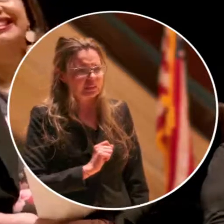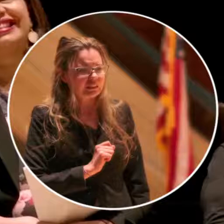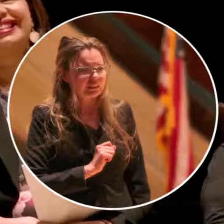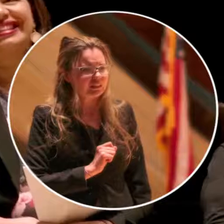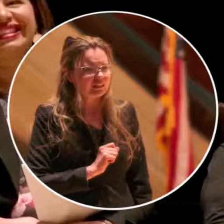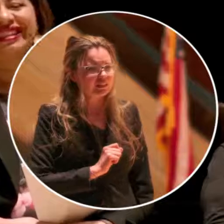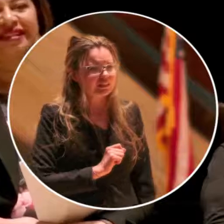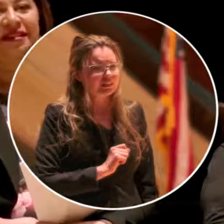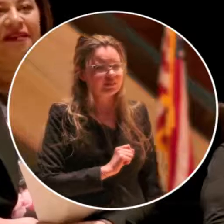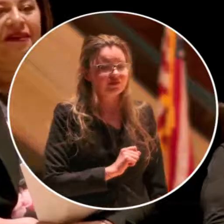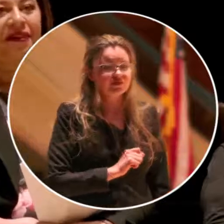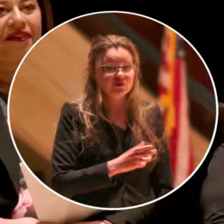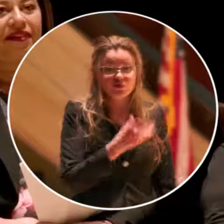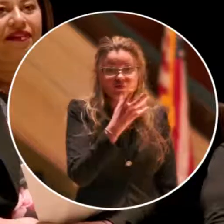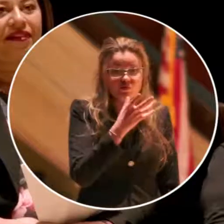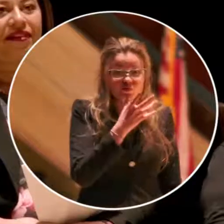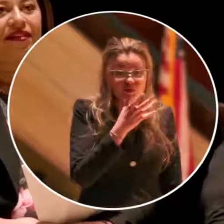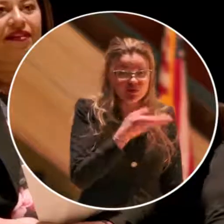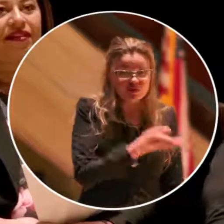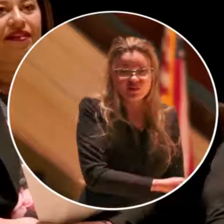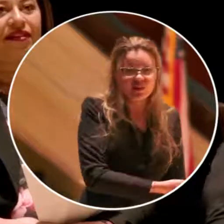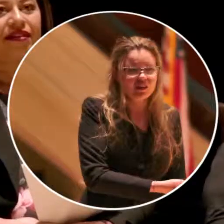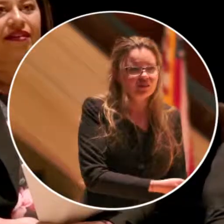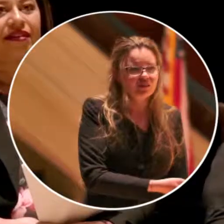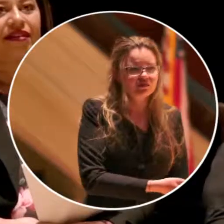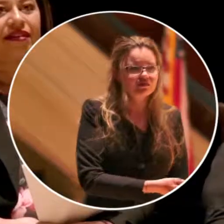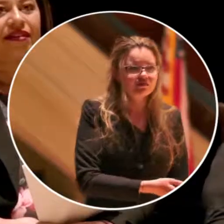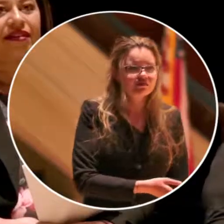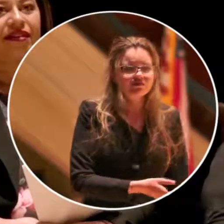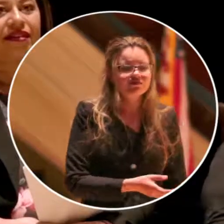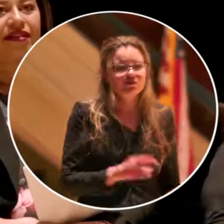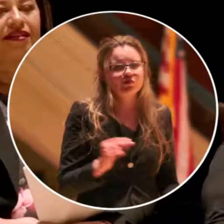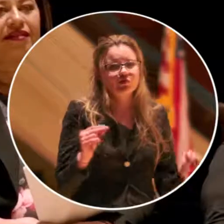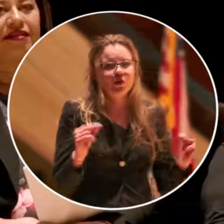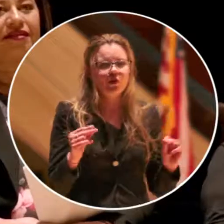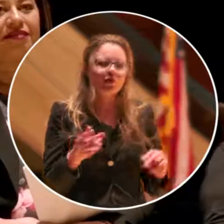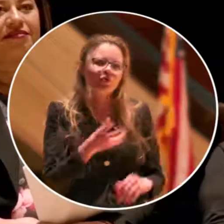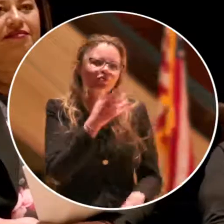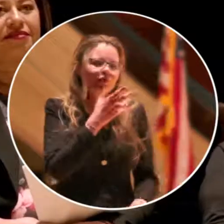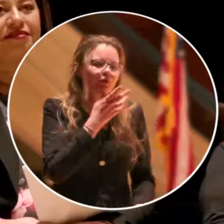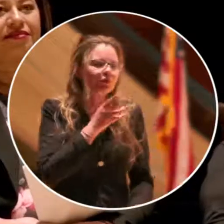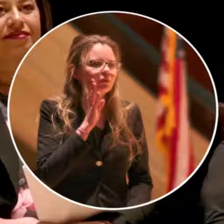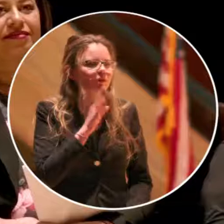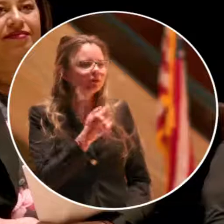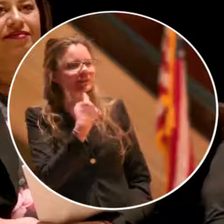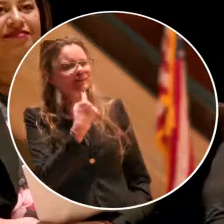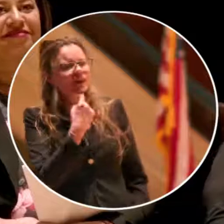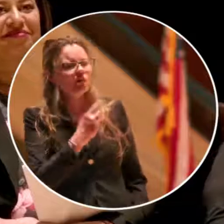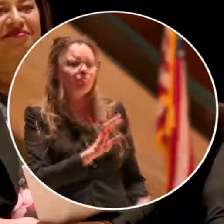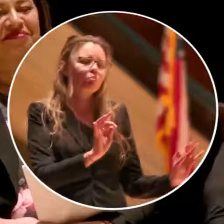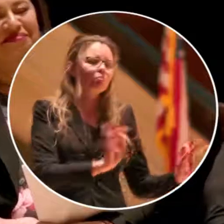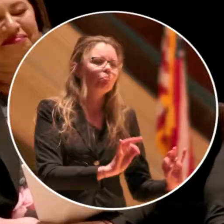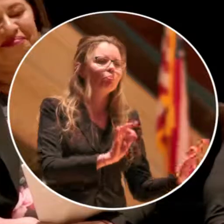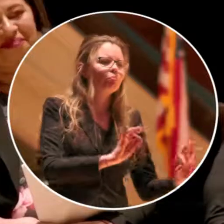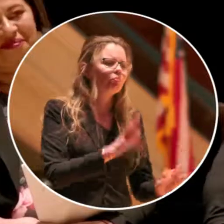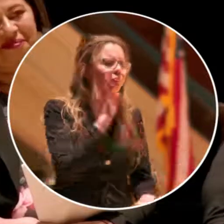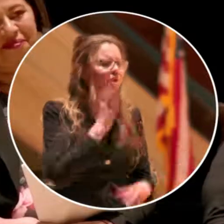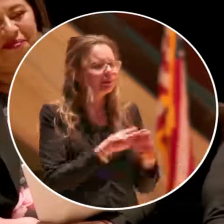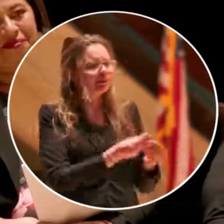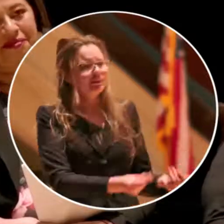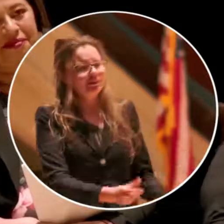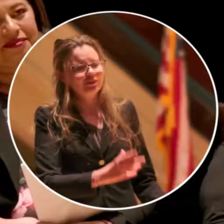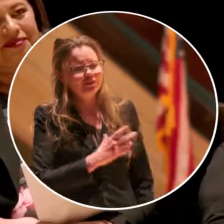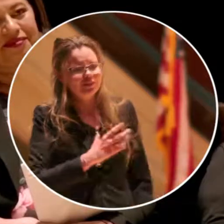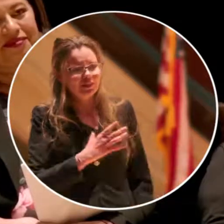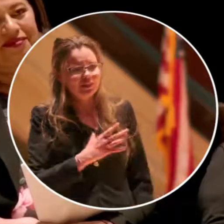We didn't have Grandma there to say, "Oh, that's nothing, that'll heal, worry not." As Mom